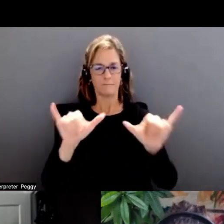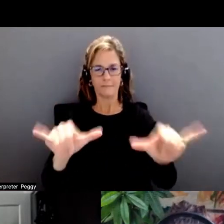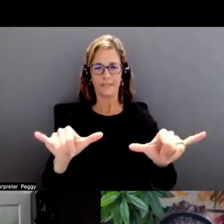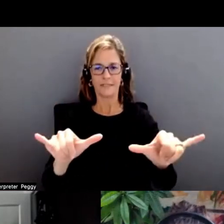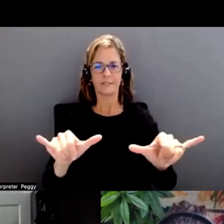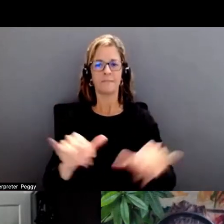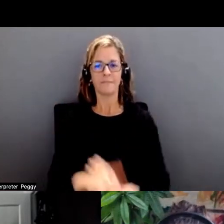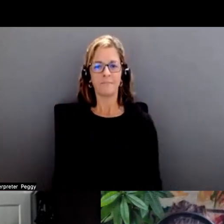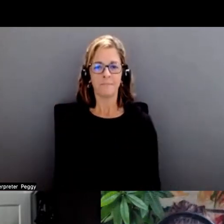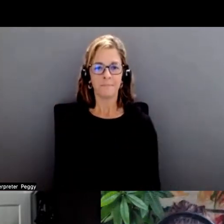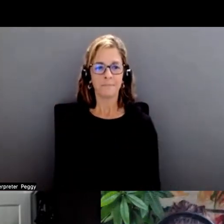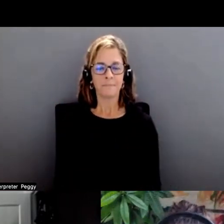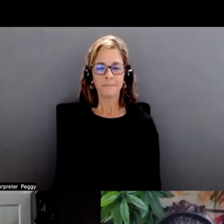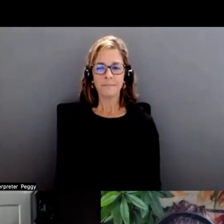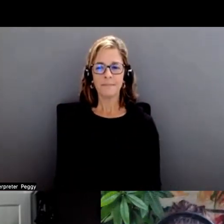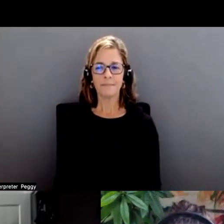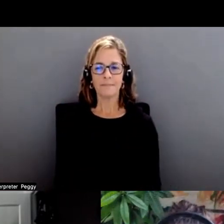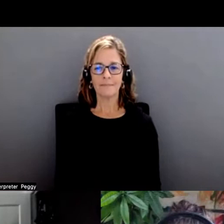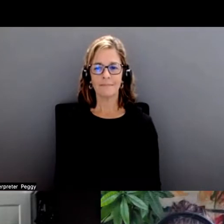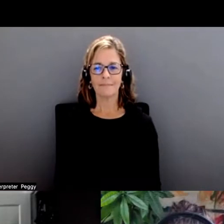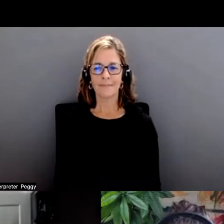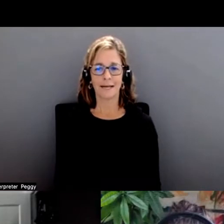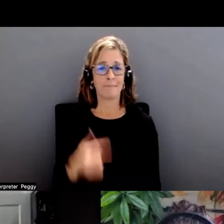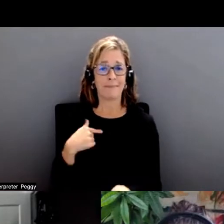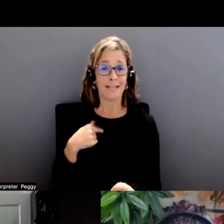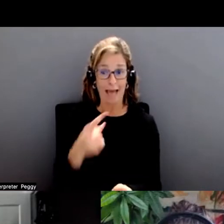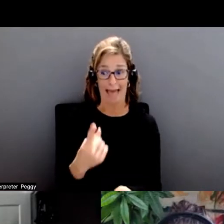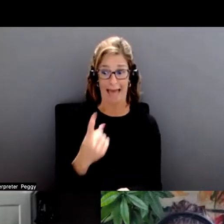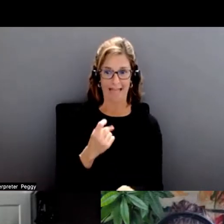in the background. I just had to look that up now.